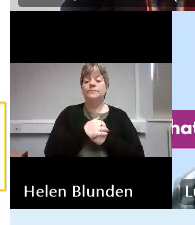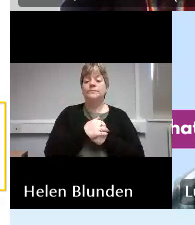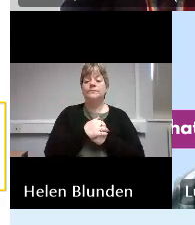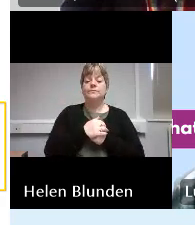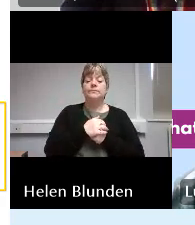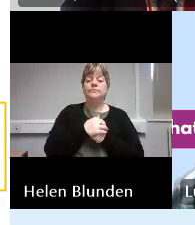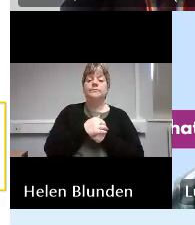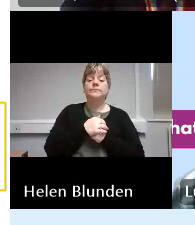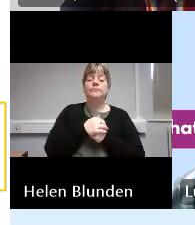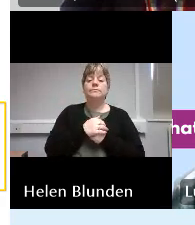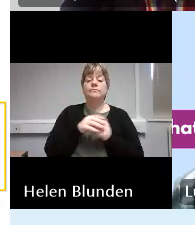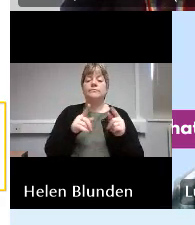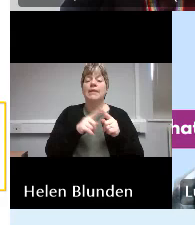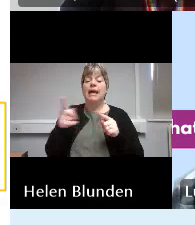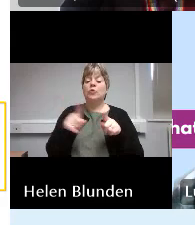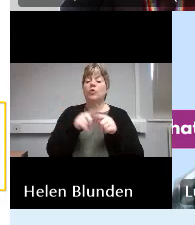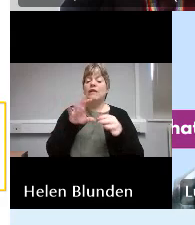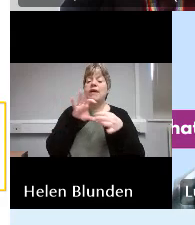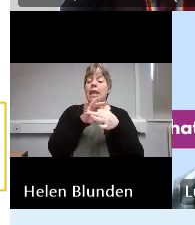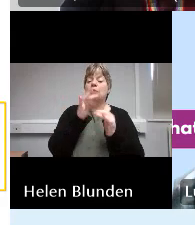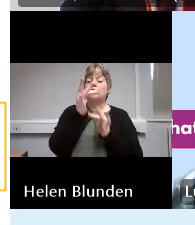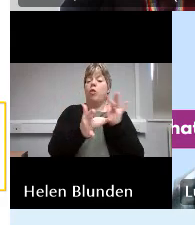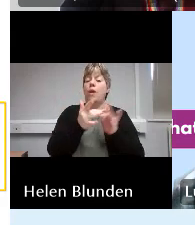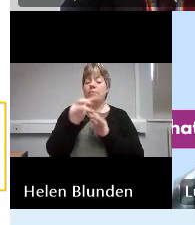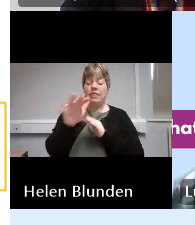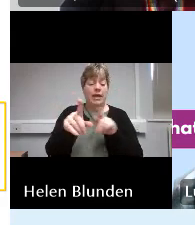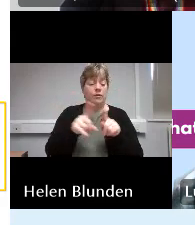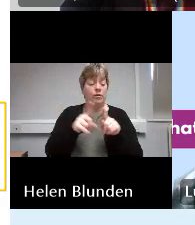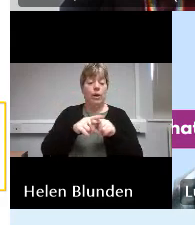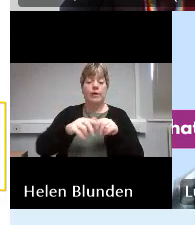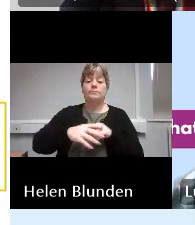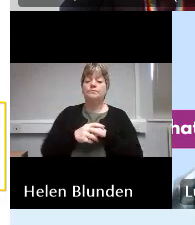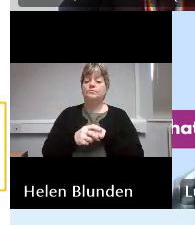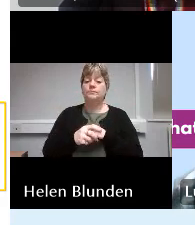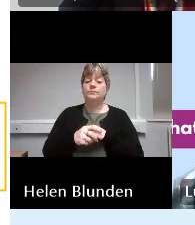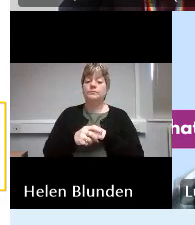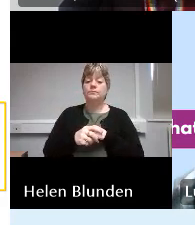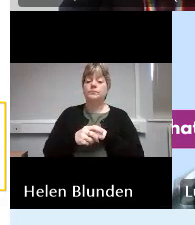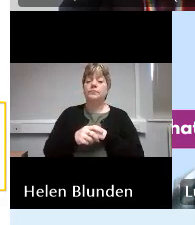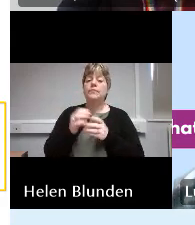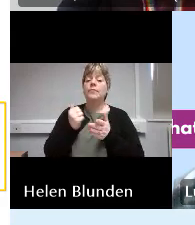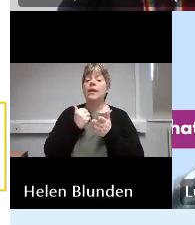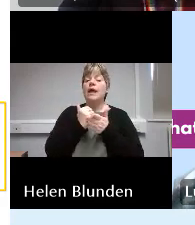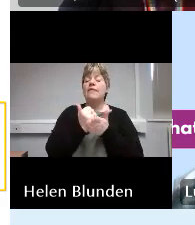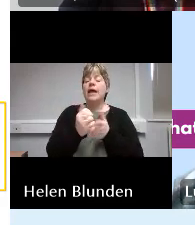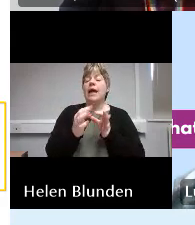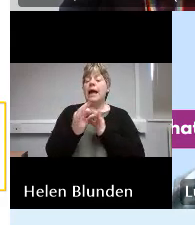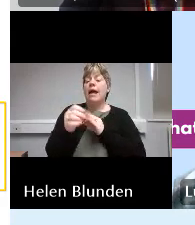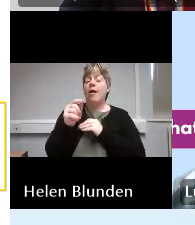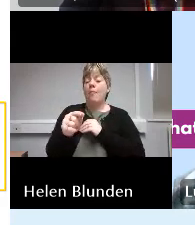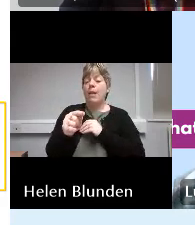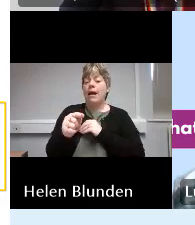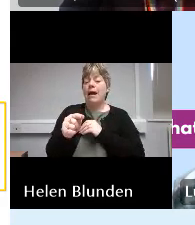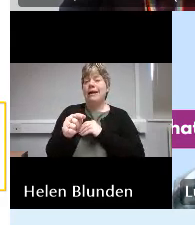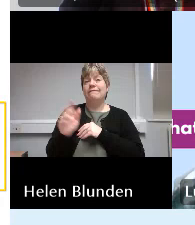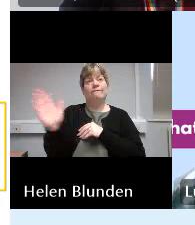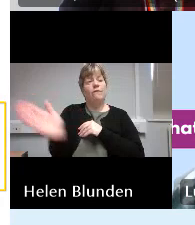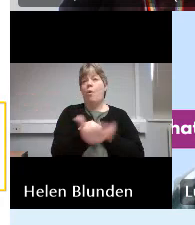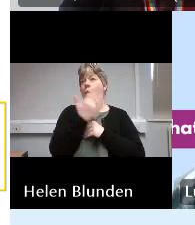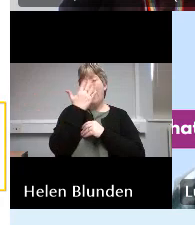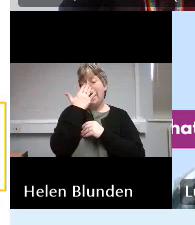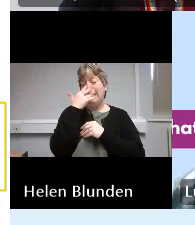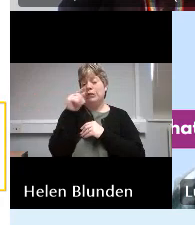well, and there's a link to the website for the helpline. So the helpline offers it is all age,